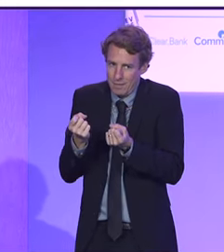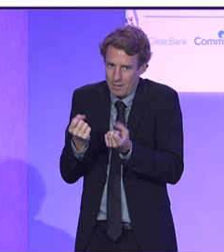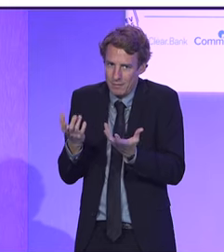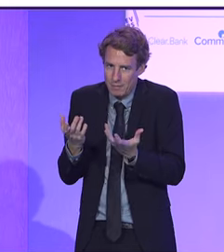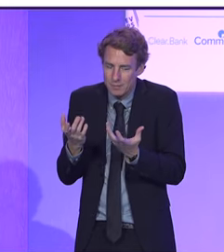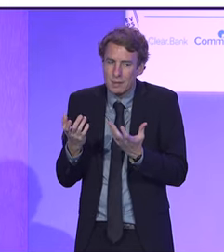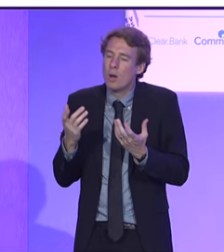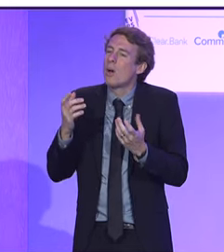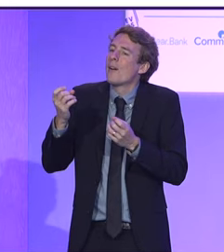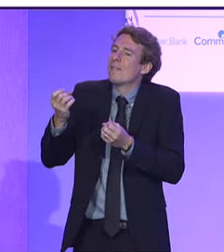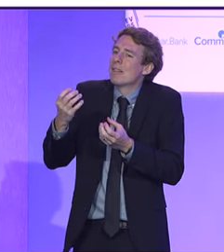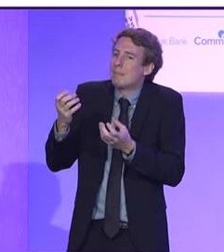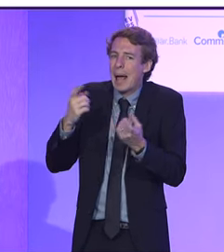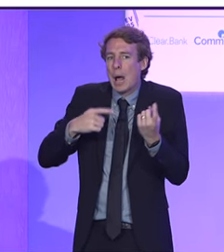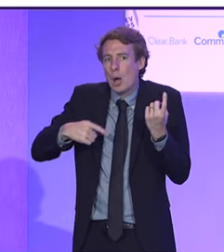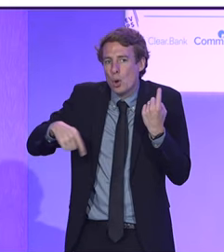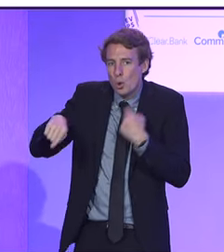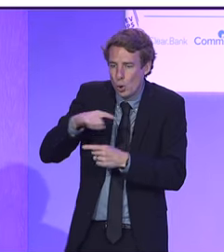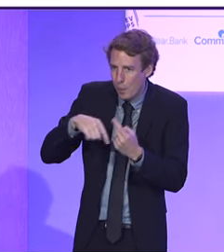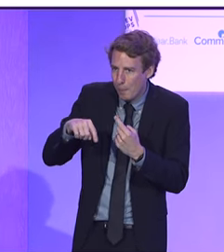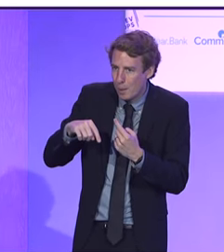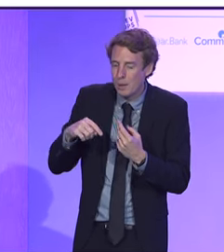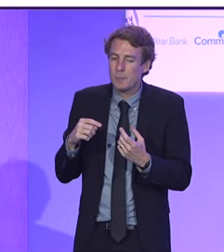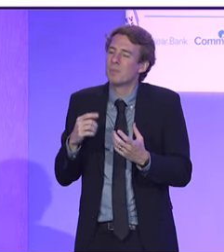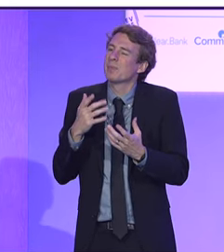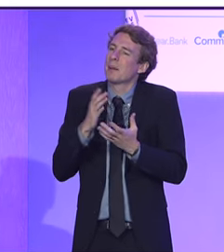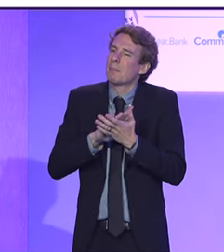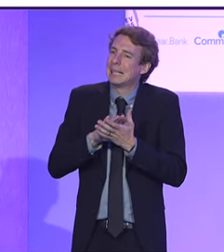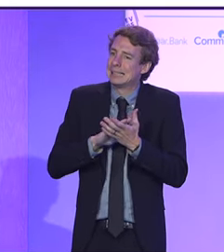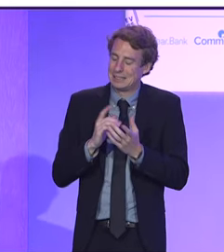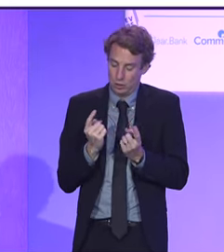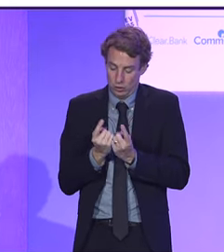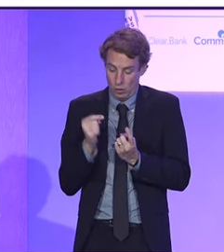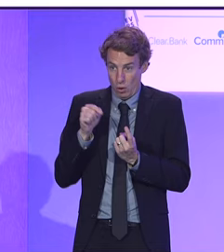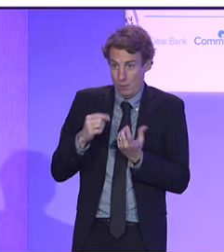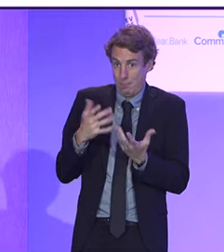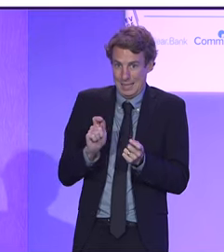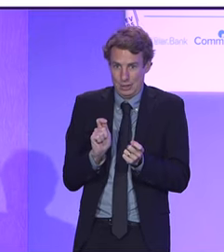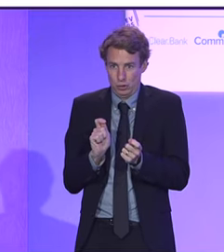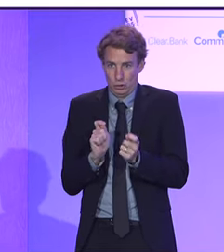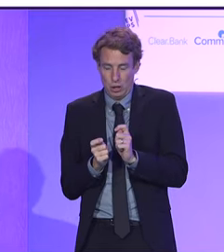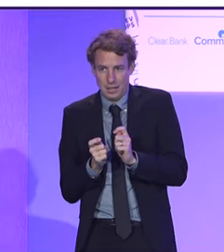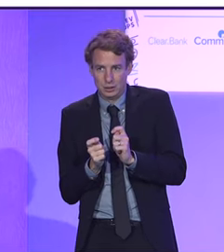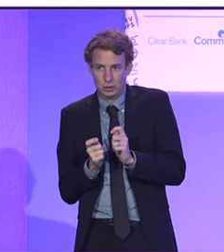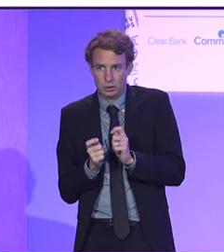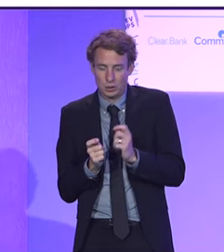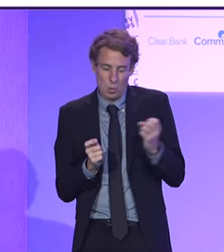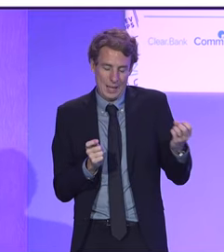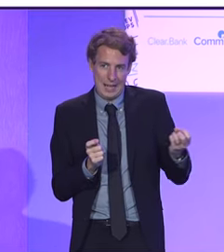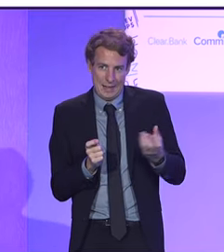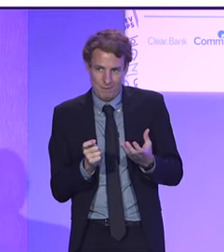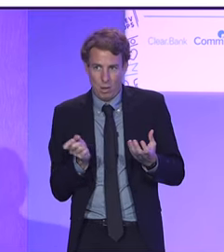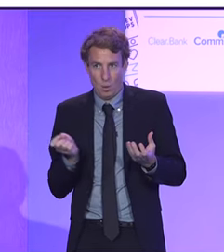loops, they are triggered by a change in a stock and affects the in and outflow of that same stock.